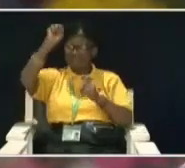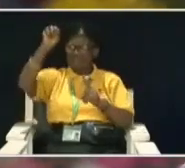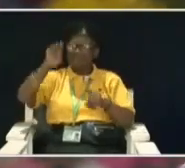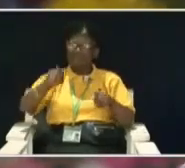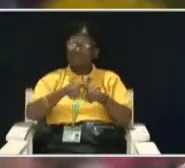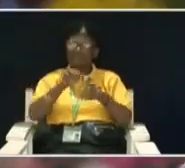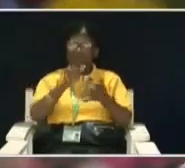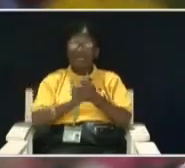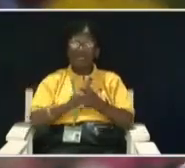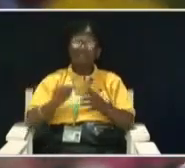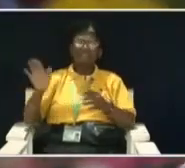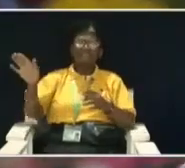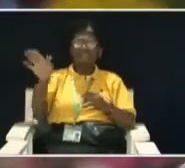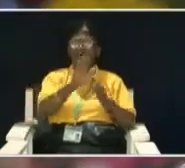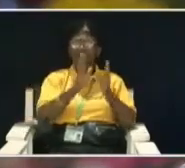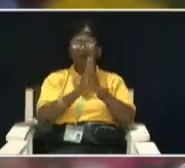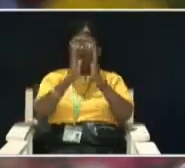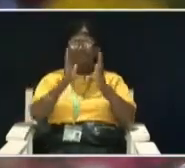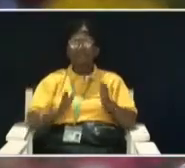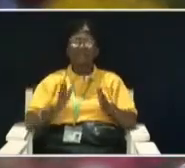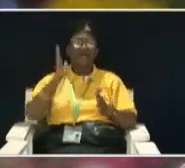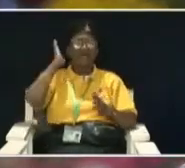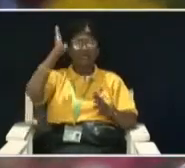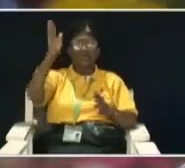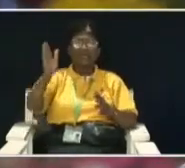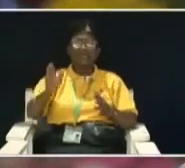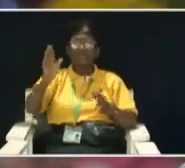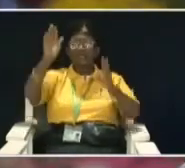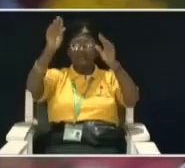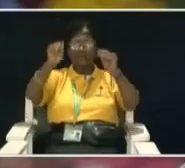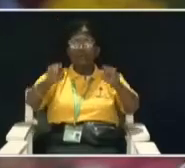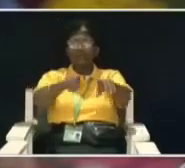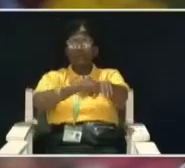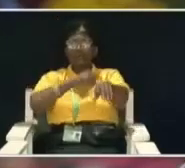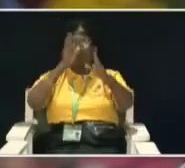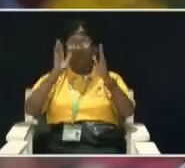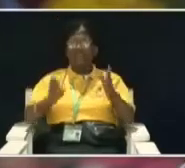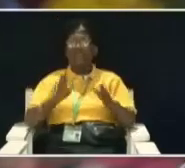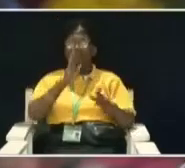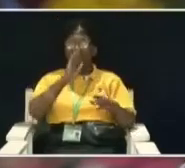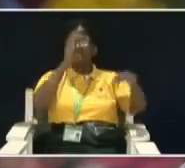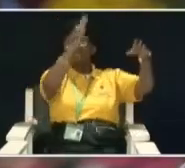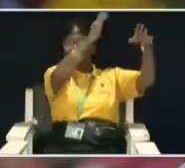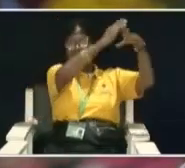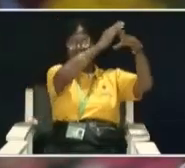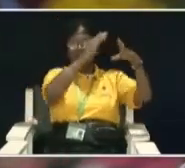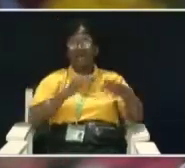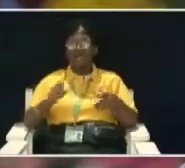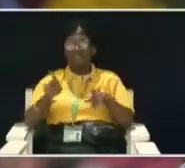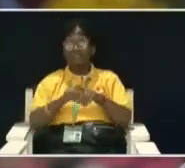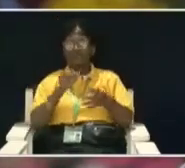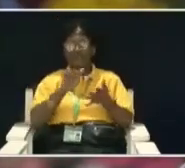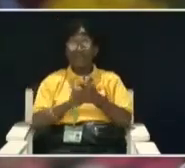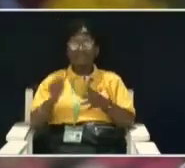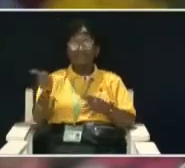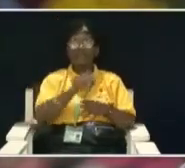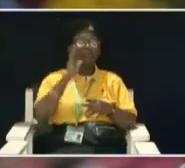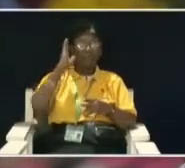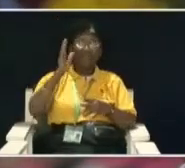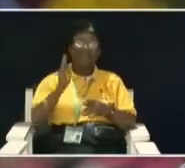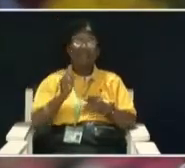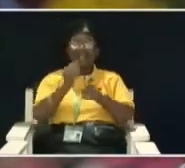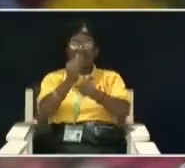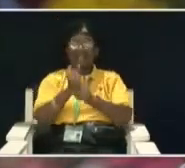be hindered, so that you'll be able to get direct access to the Almighty God. I'm counting